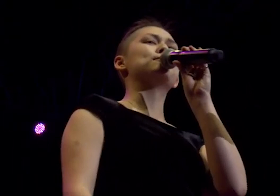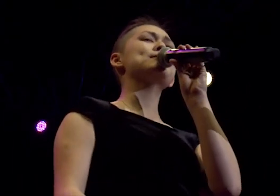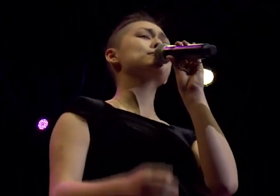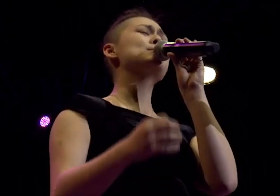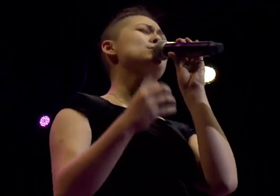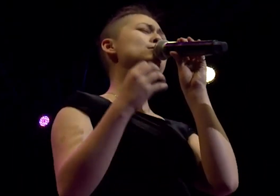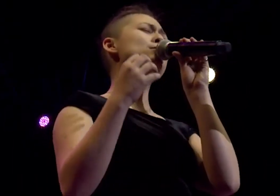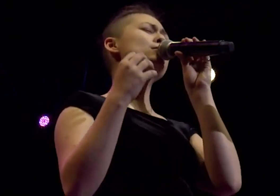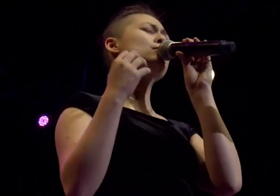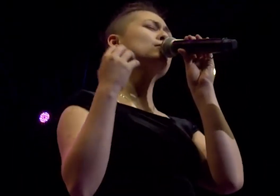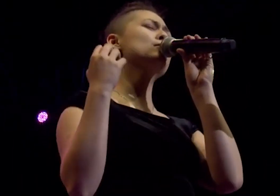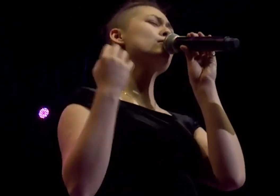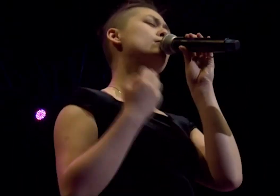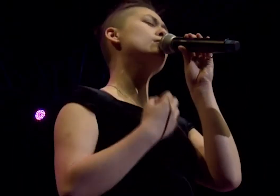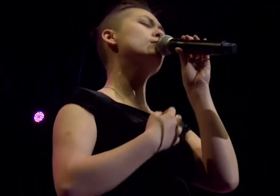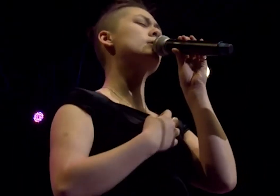you'll feel blue,